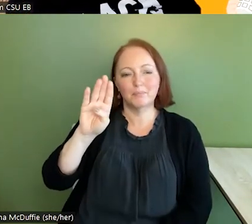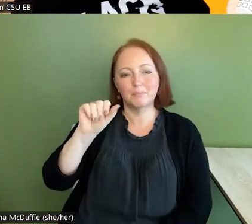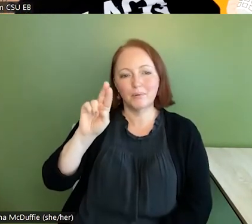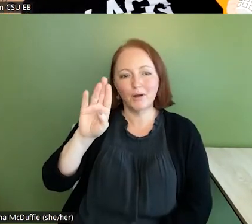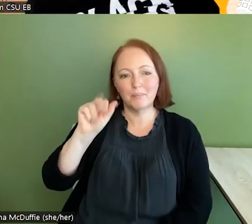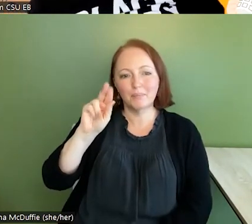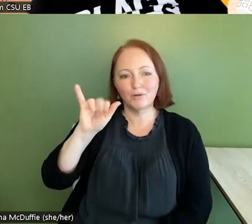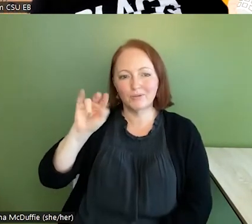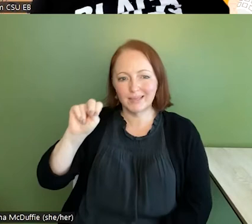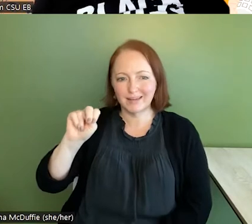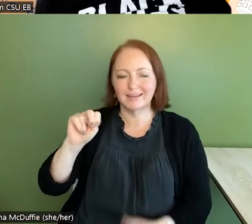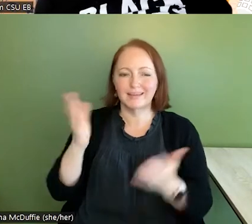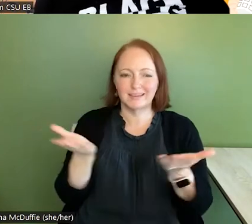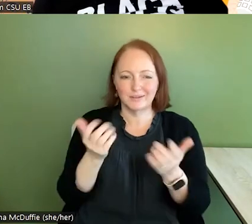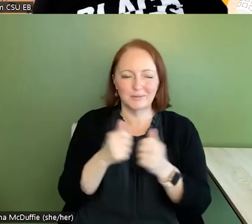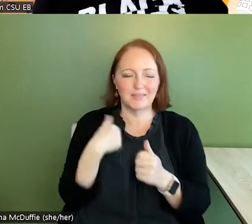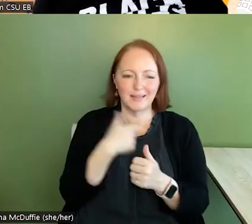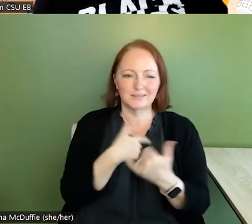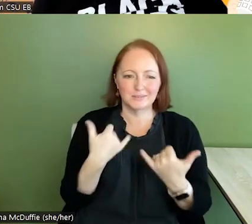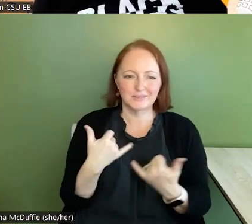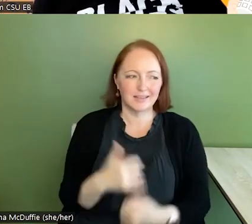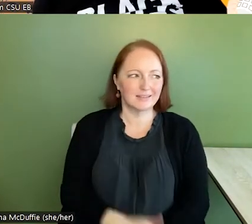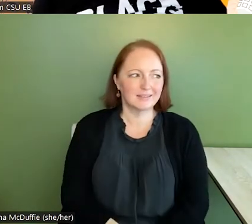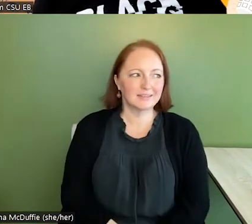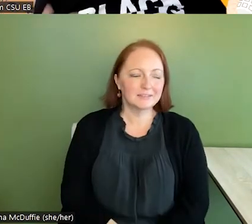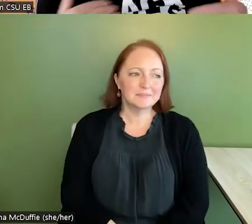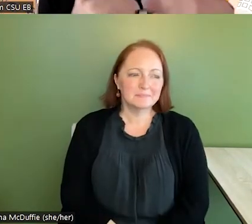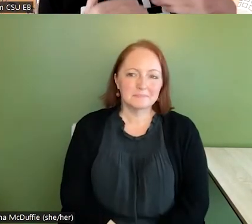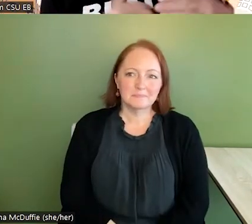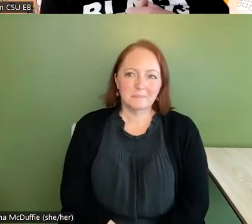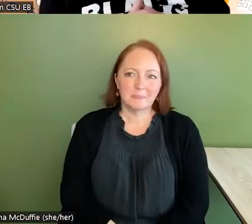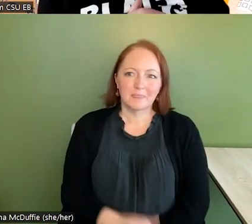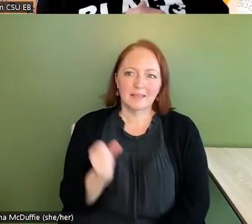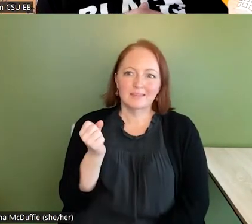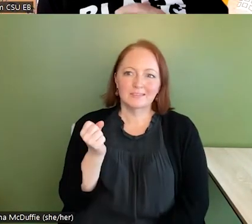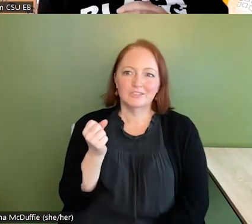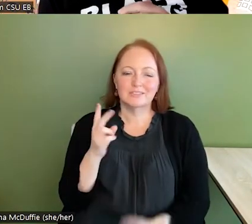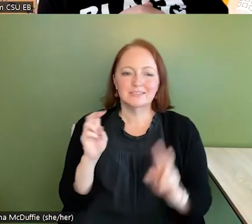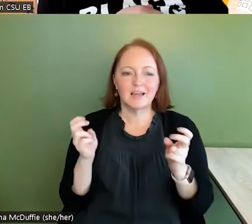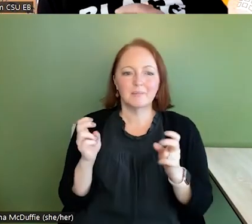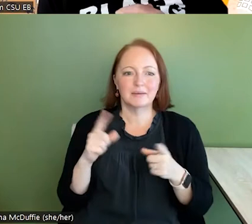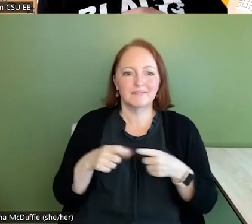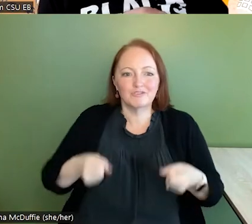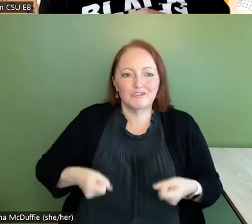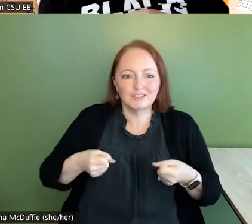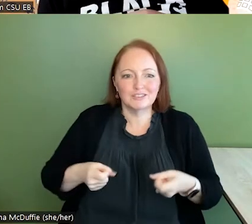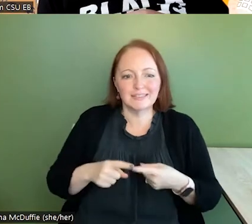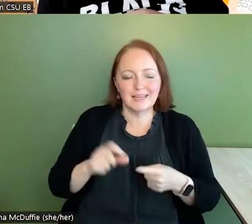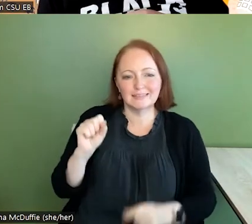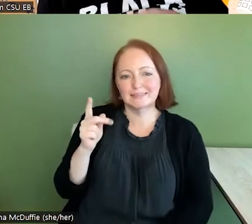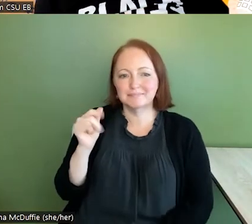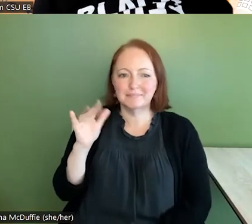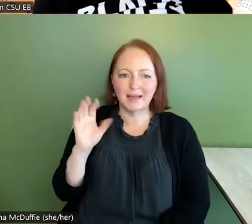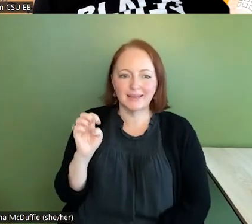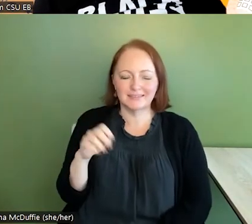Imani Barbarin here today. And she's, the topic is Crutches and Spice.